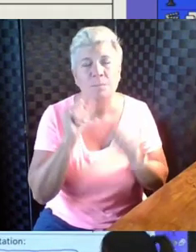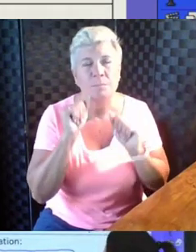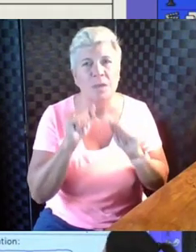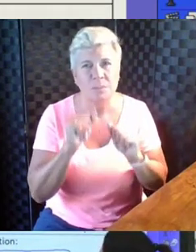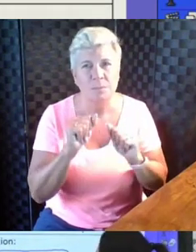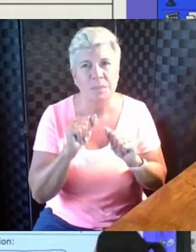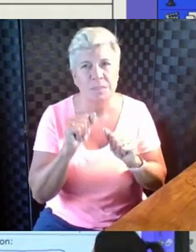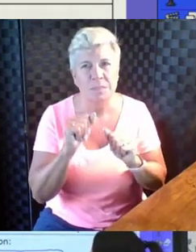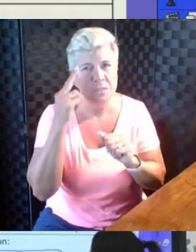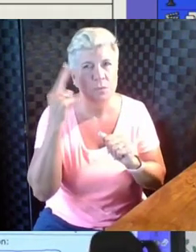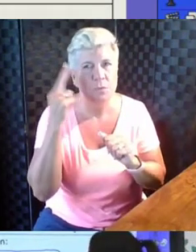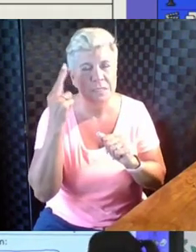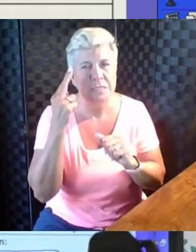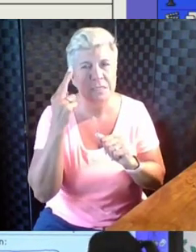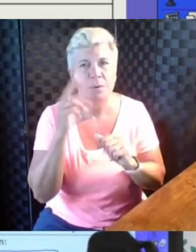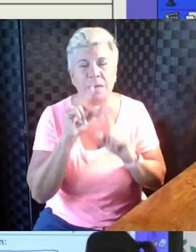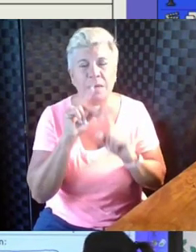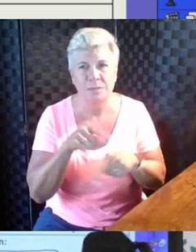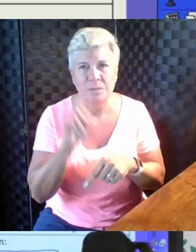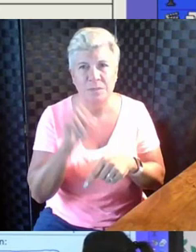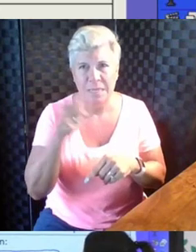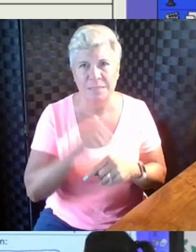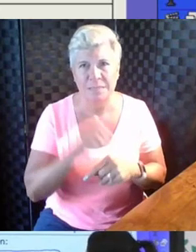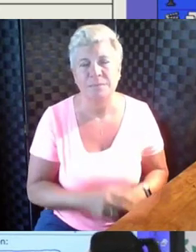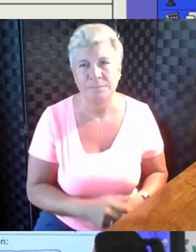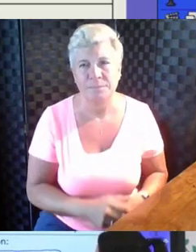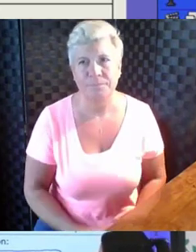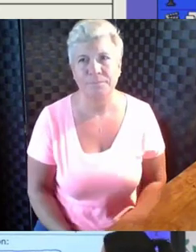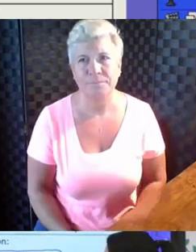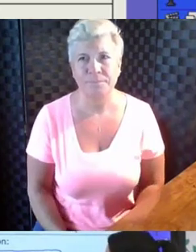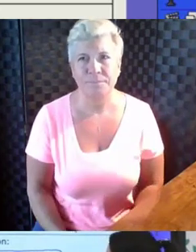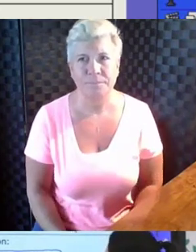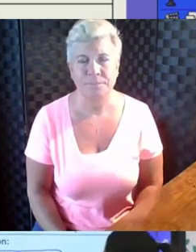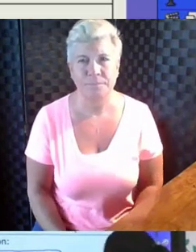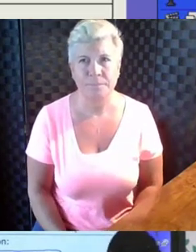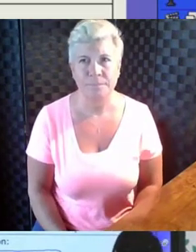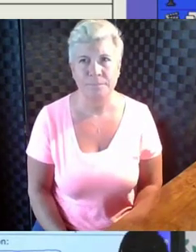chance that that's the correct answer. Yes, that's a reasonable answer.